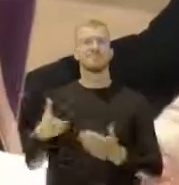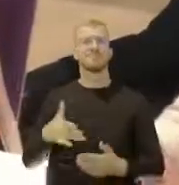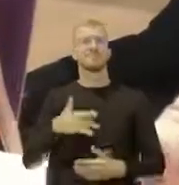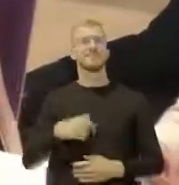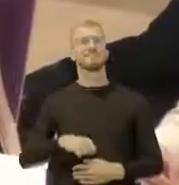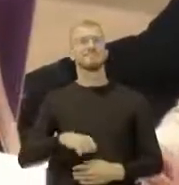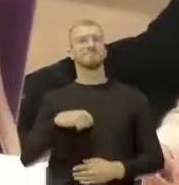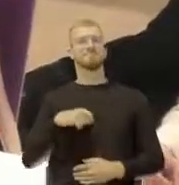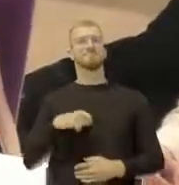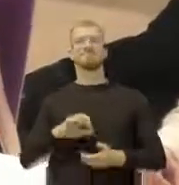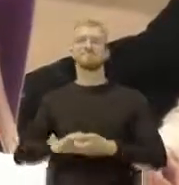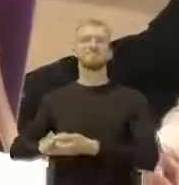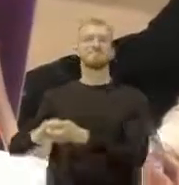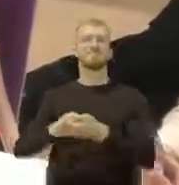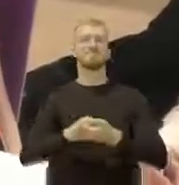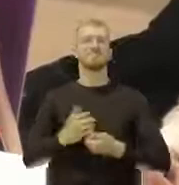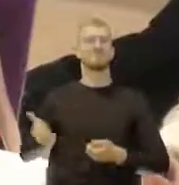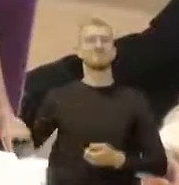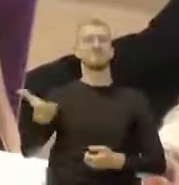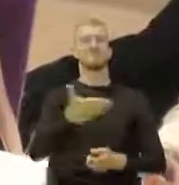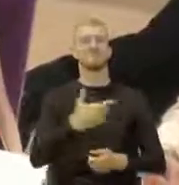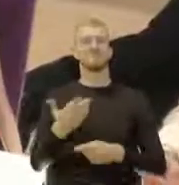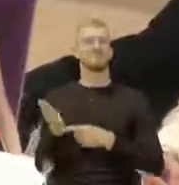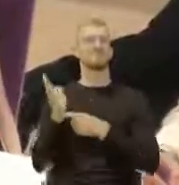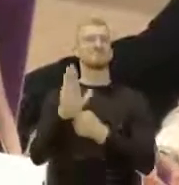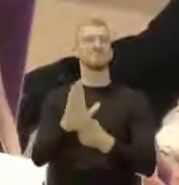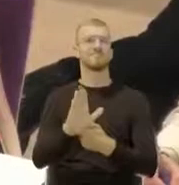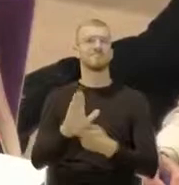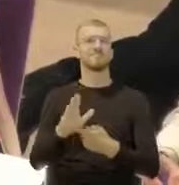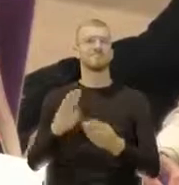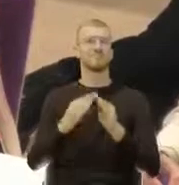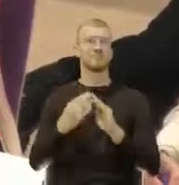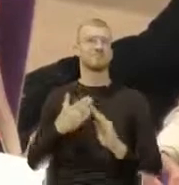representing the city of São Paulo. Greeting all